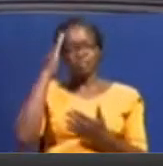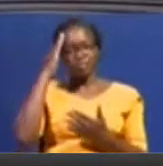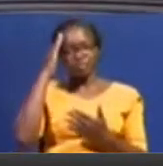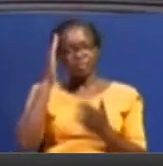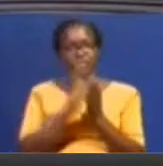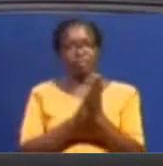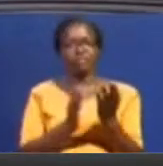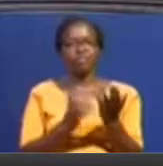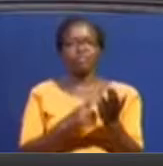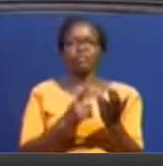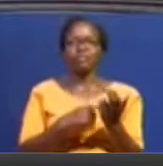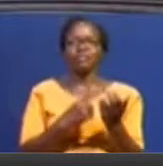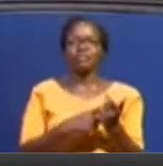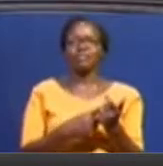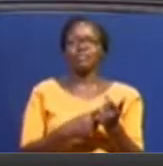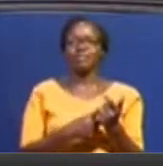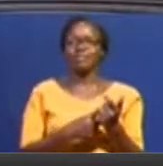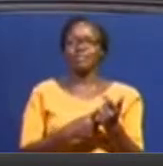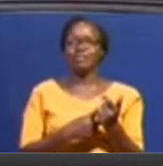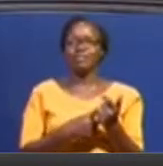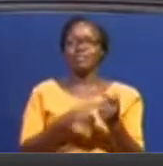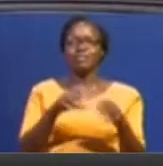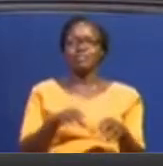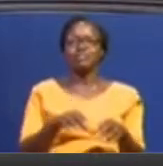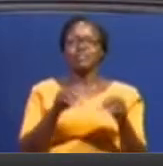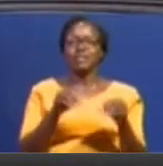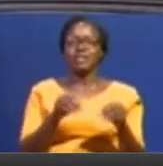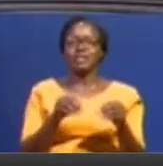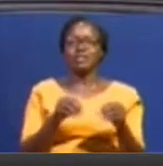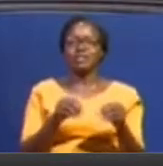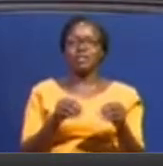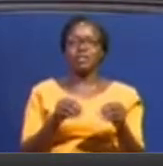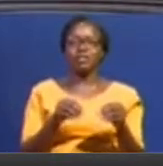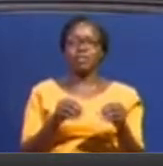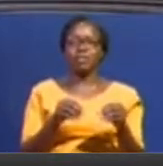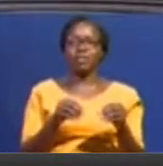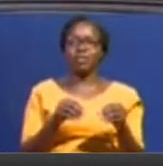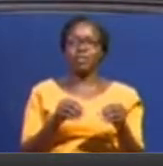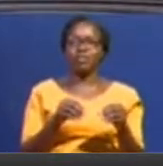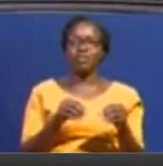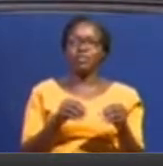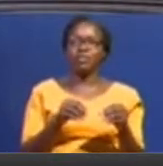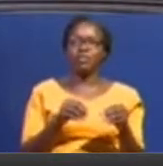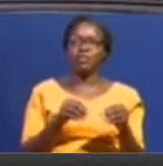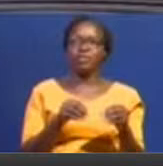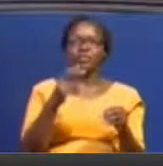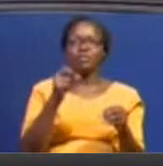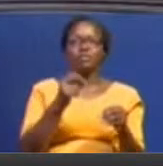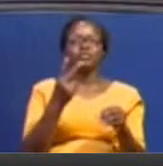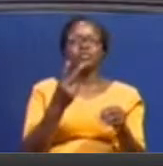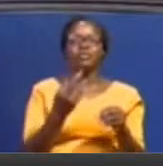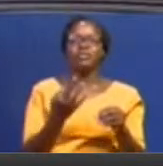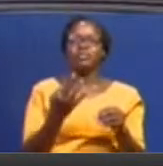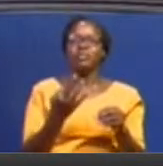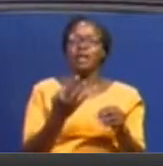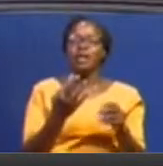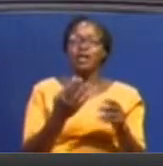numbers, and I take this with regard to the 2022 general elections. One